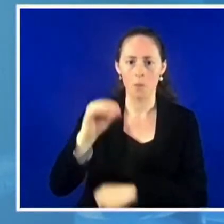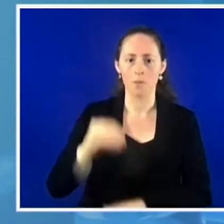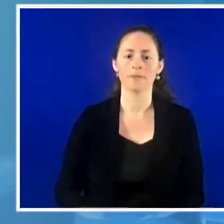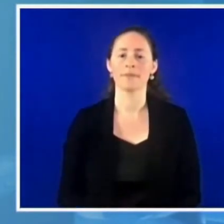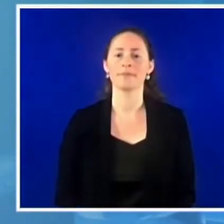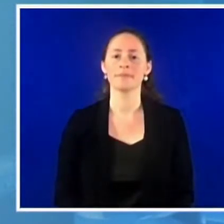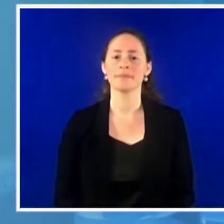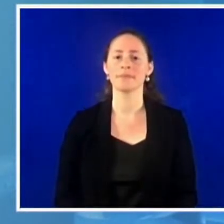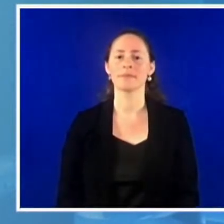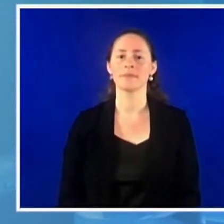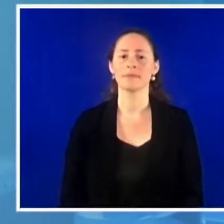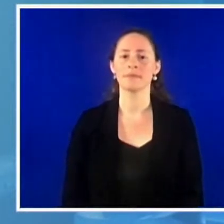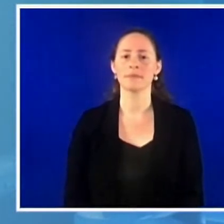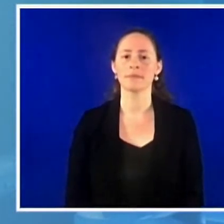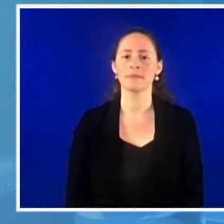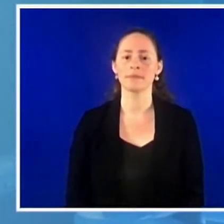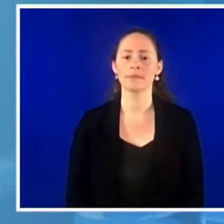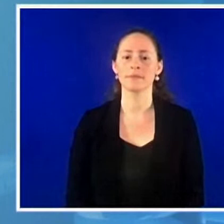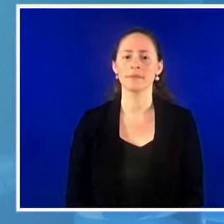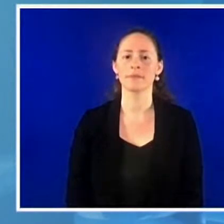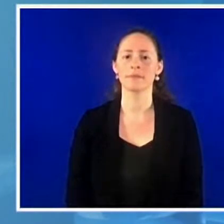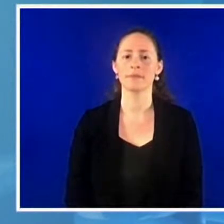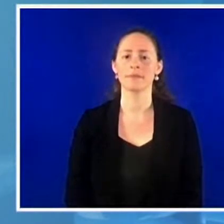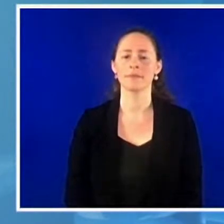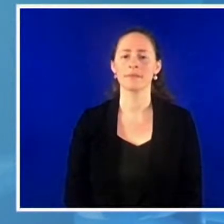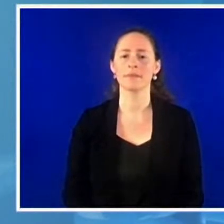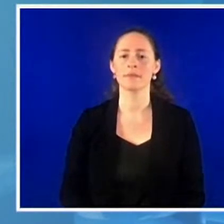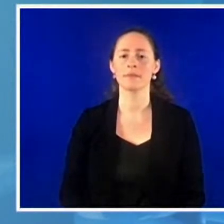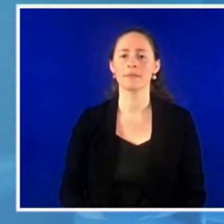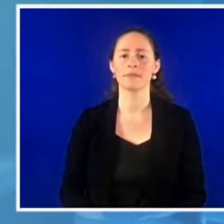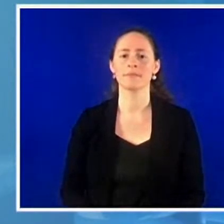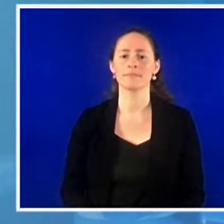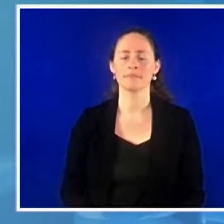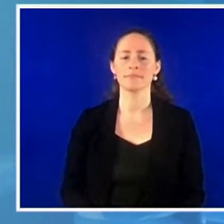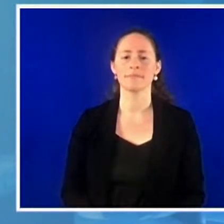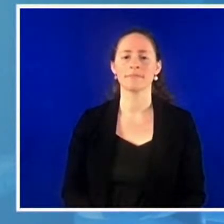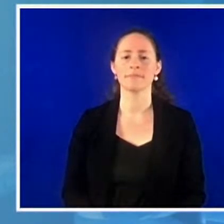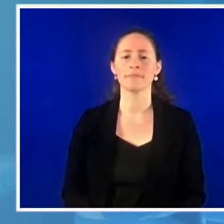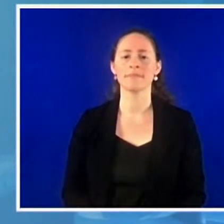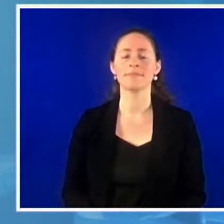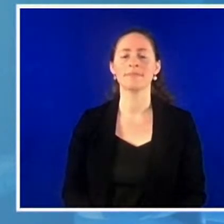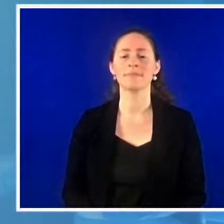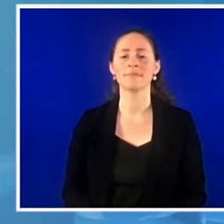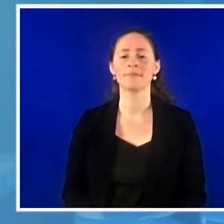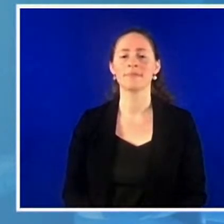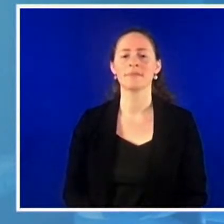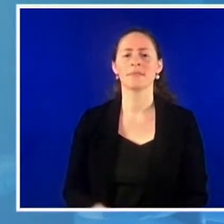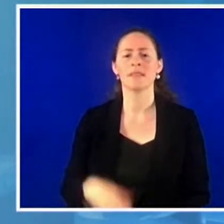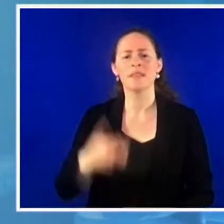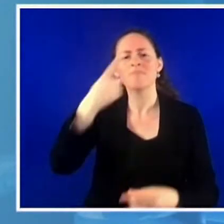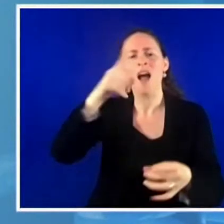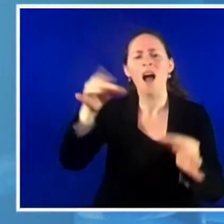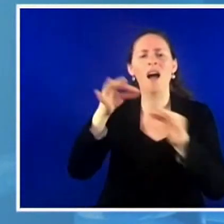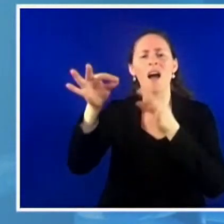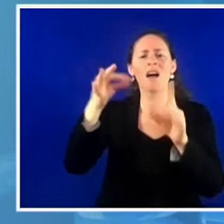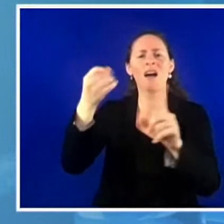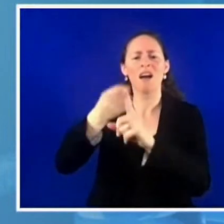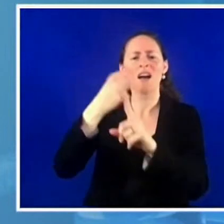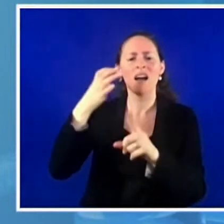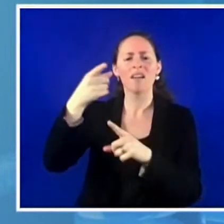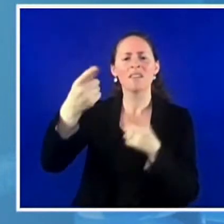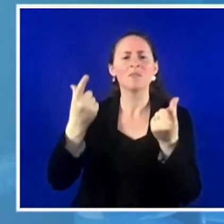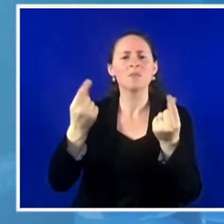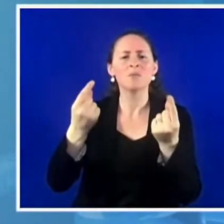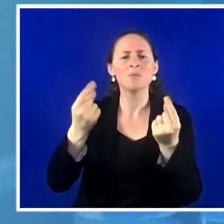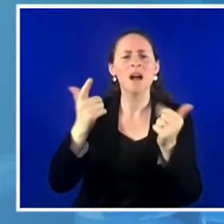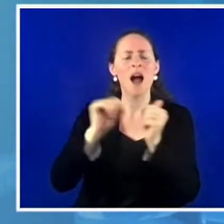could share a little bit about the MRC, what it is, what you're doing with the MRC, and help people who may be listening around the country